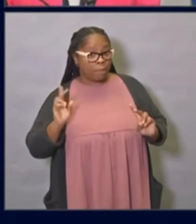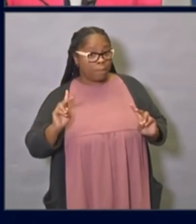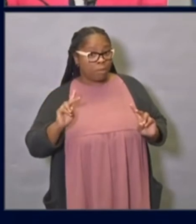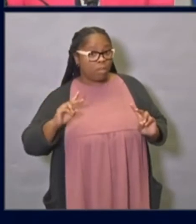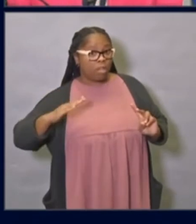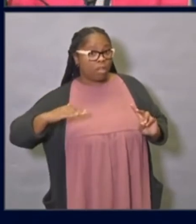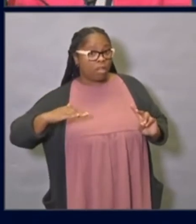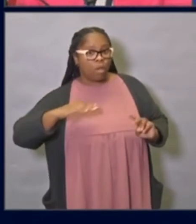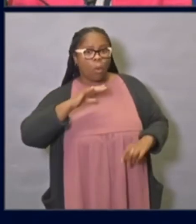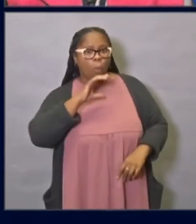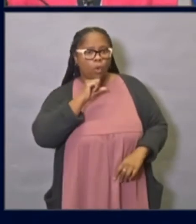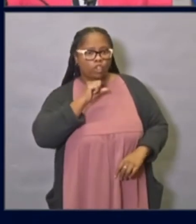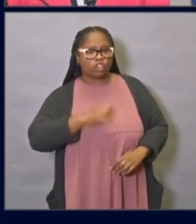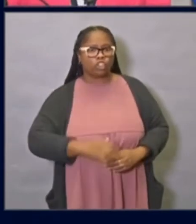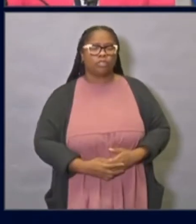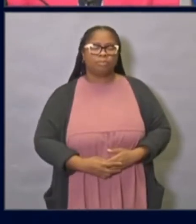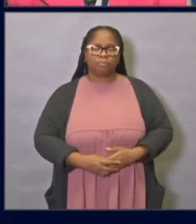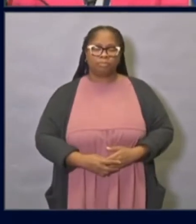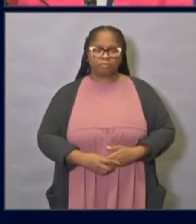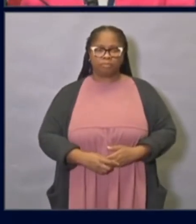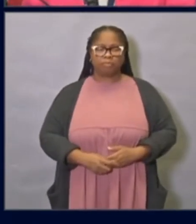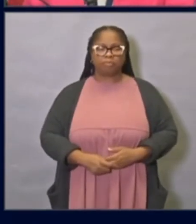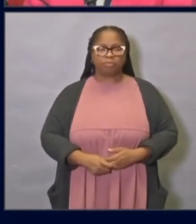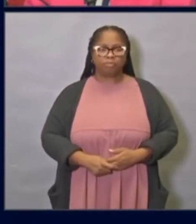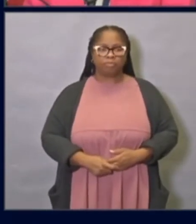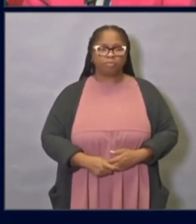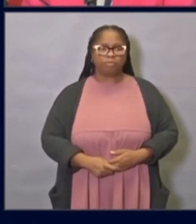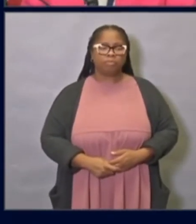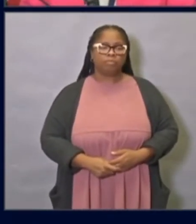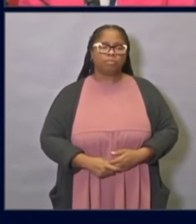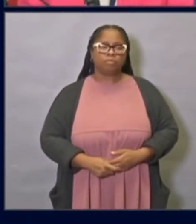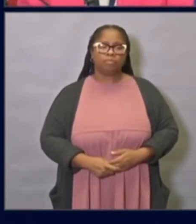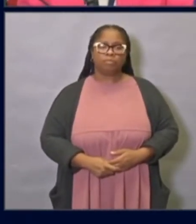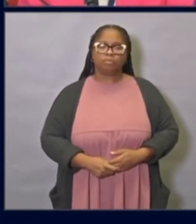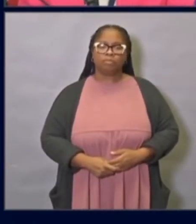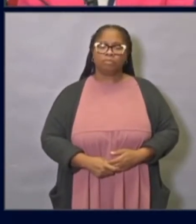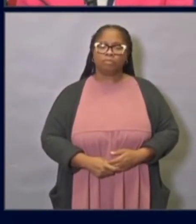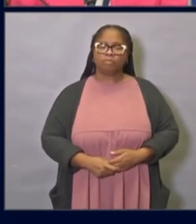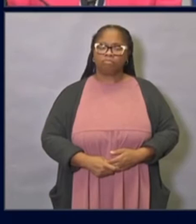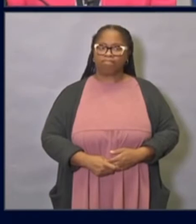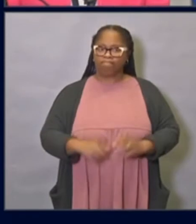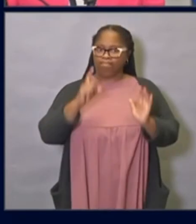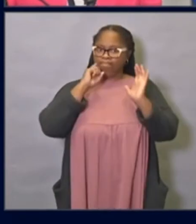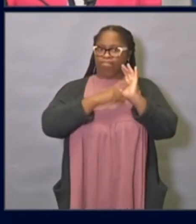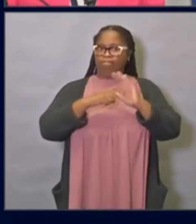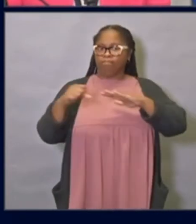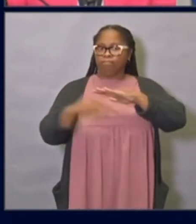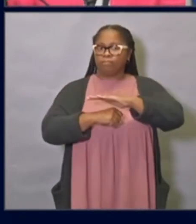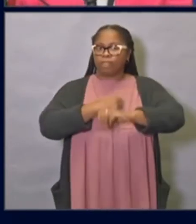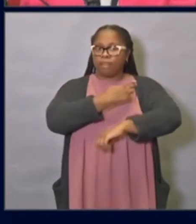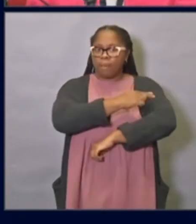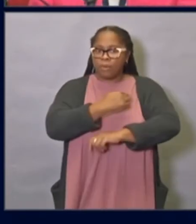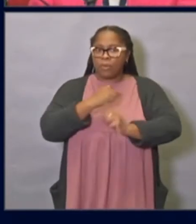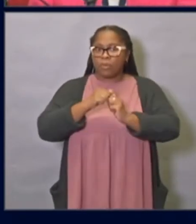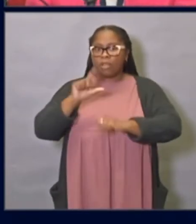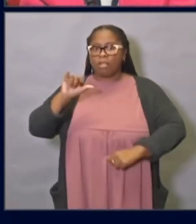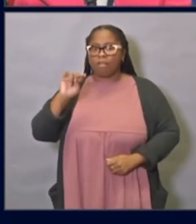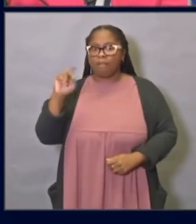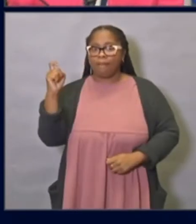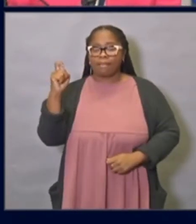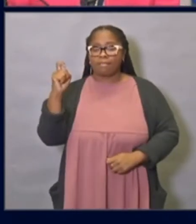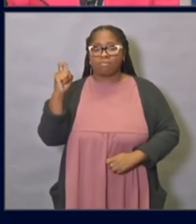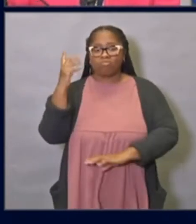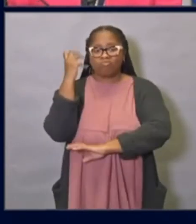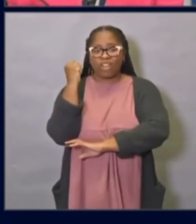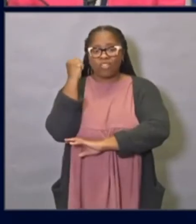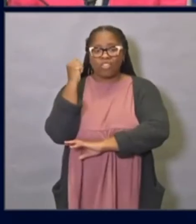line. White residents are the orange line. We can see that hospitalizations among Latinx reached a peak of